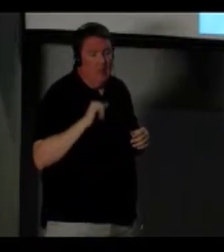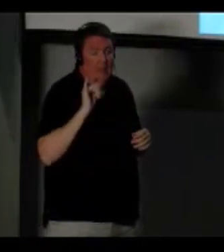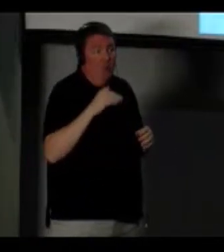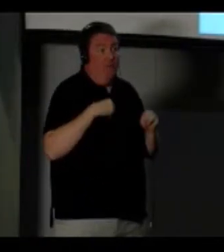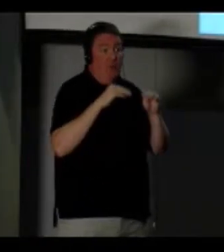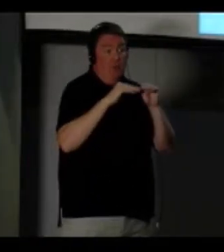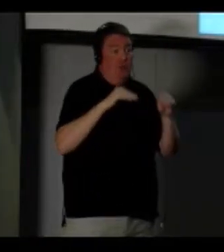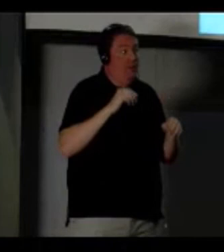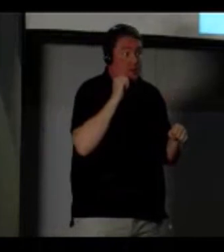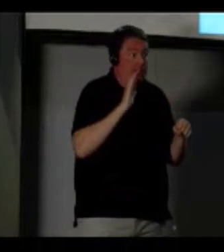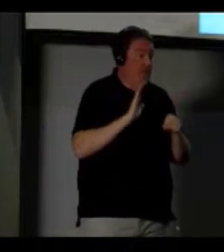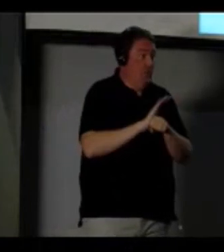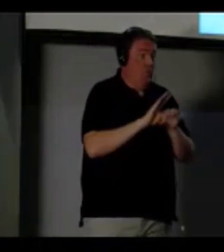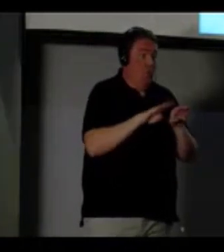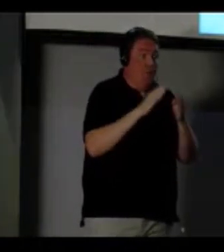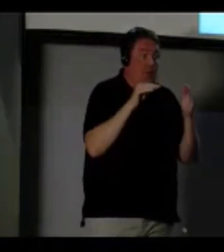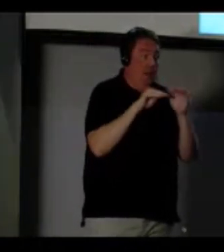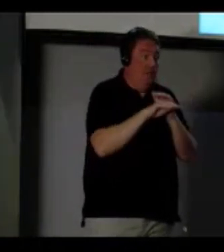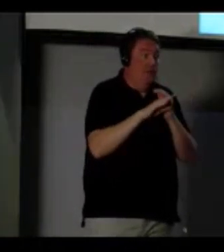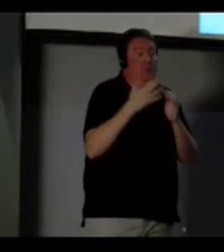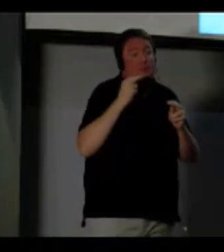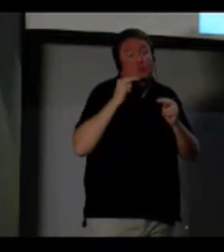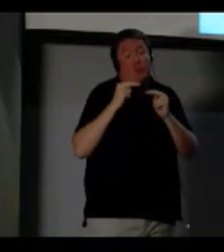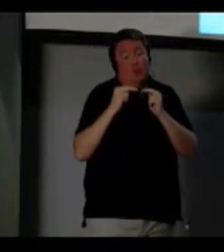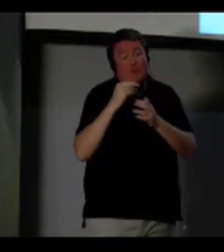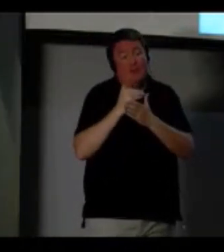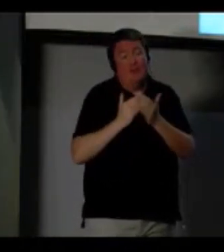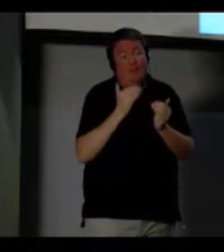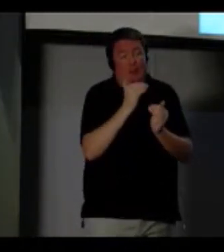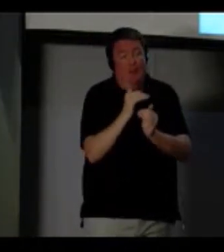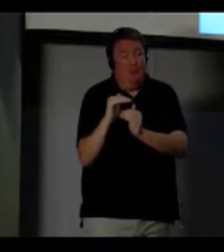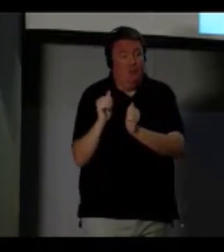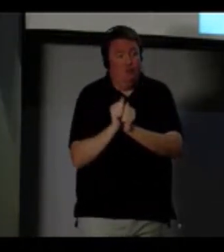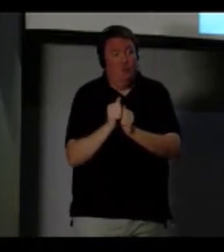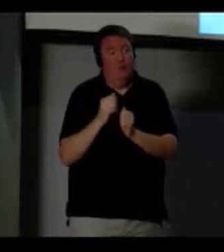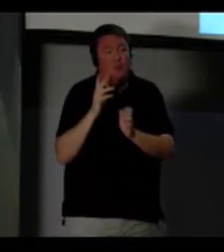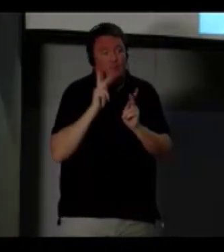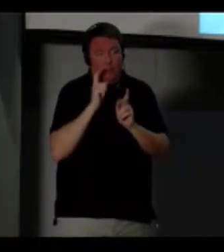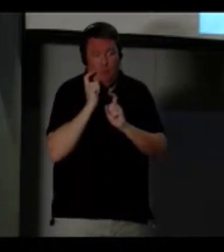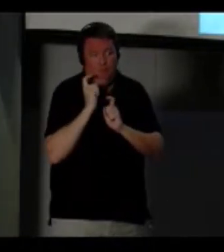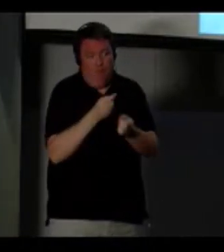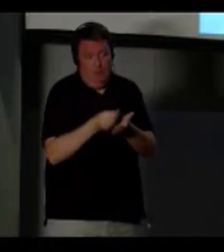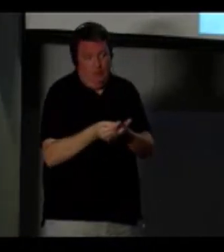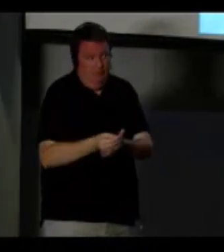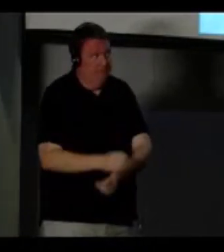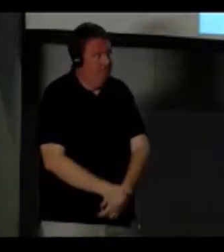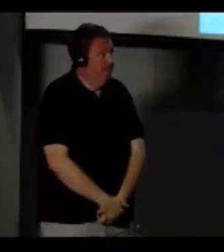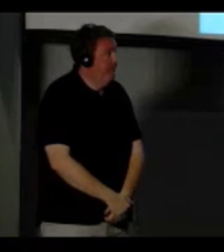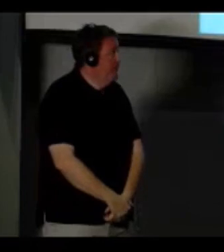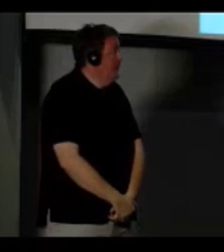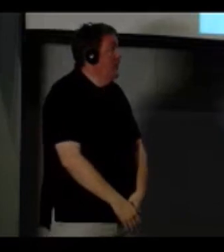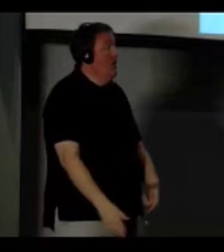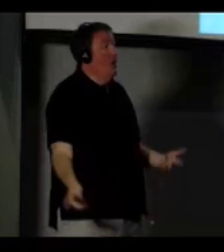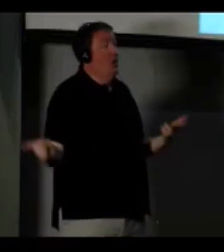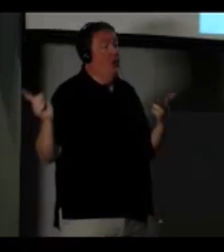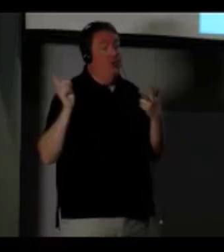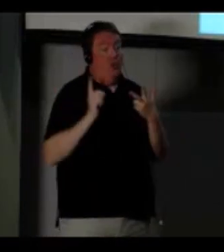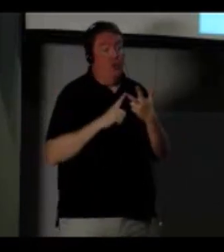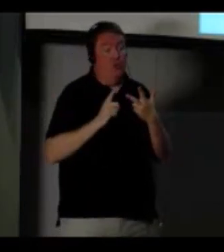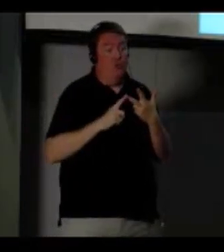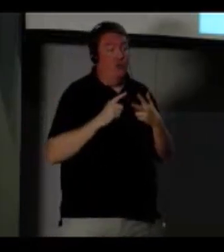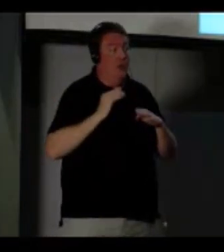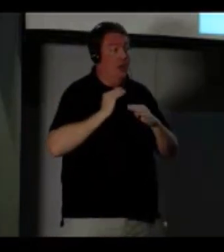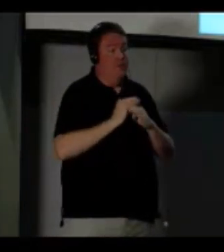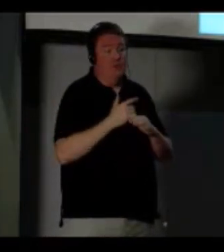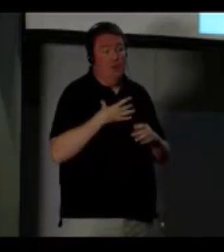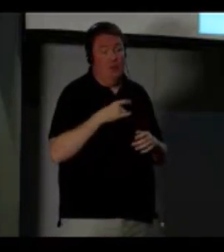access, you might still be able to negotiate some limitations with your grantors. And the third obstacle I want to